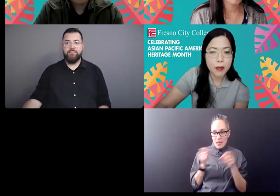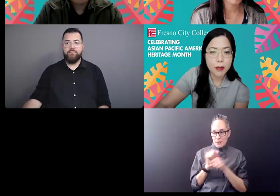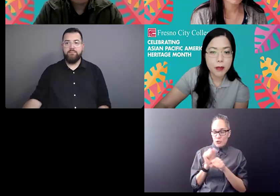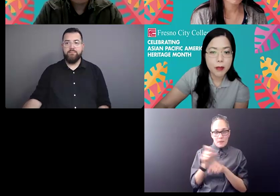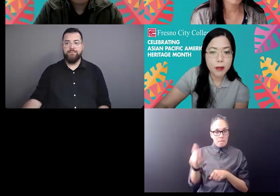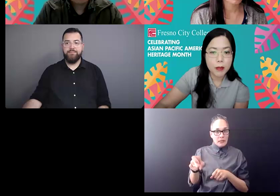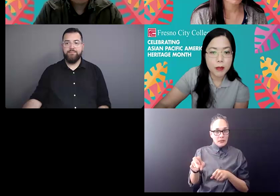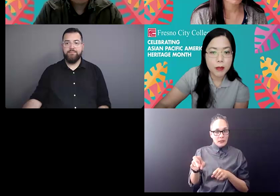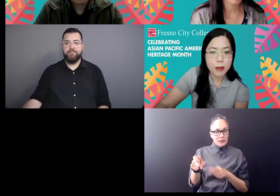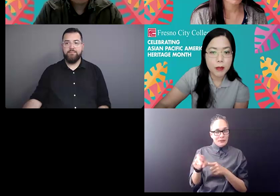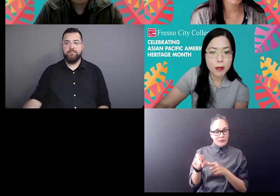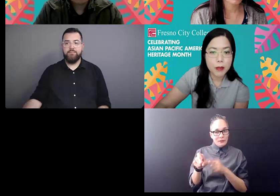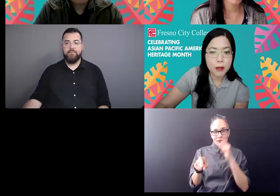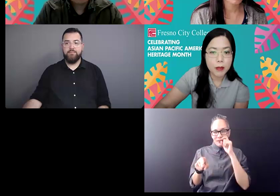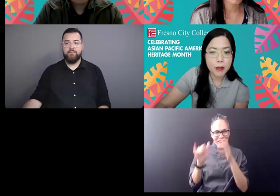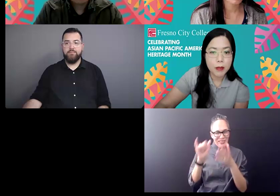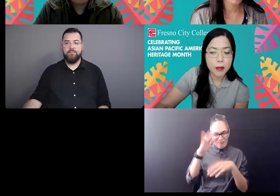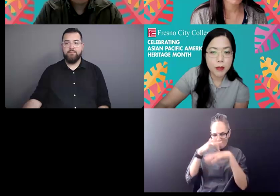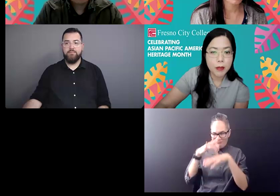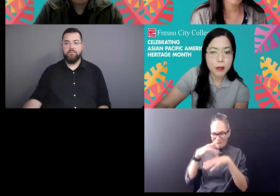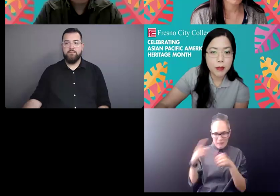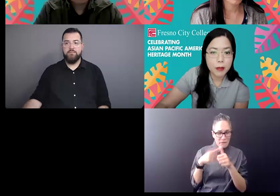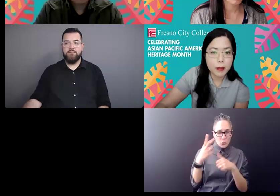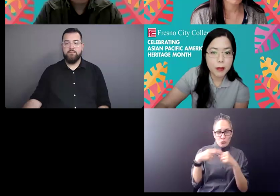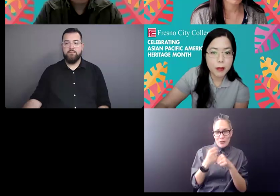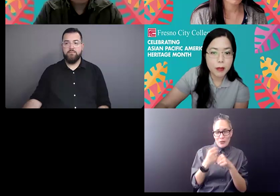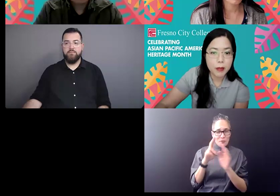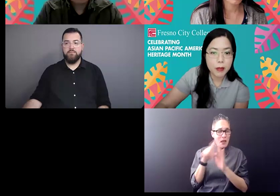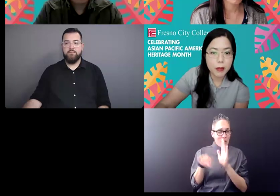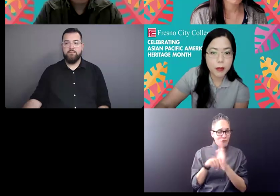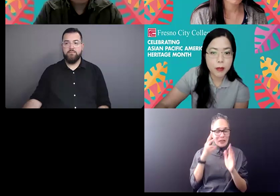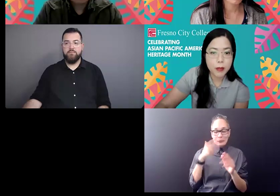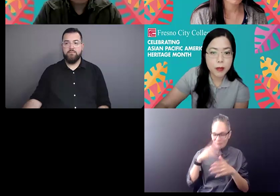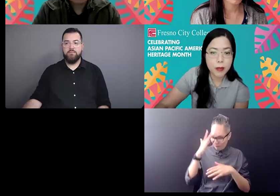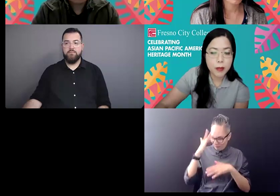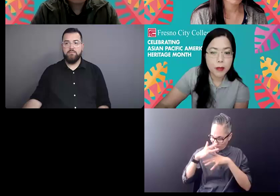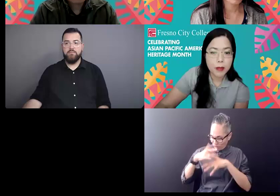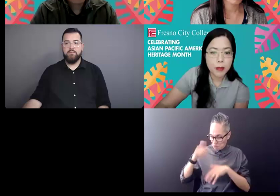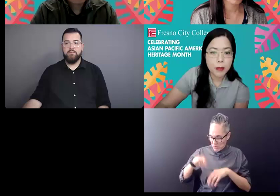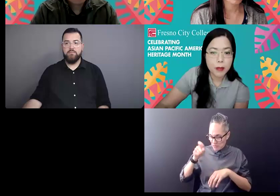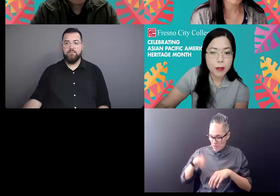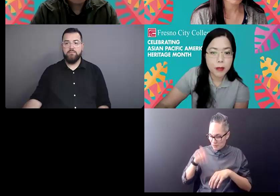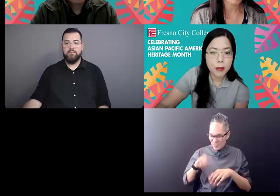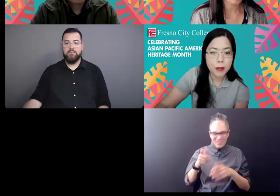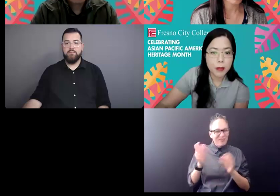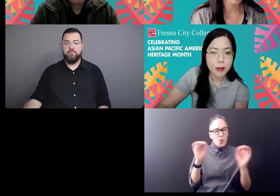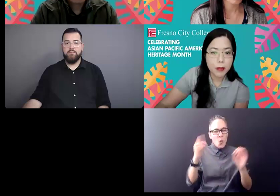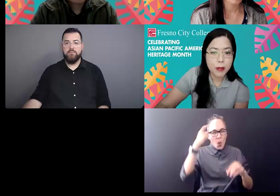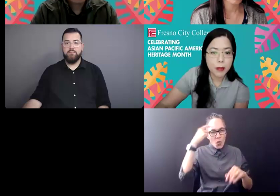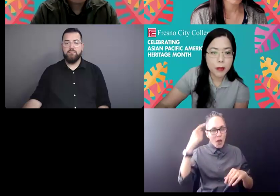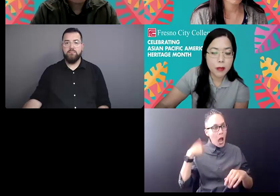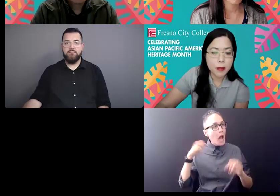so that was literally the way that I thought for the first 2 years of my undergraduate experience. Like there was no thought of any